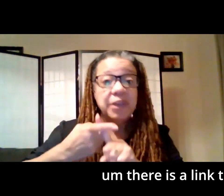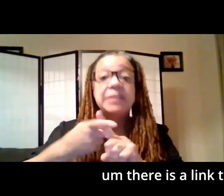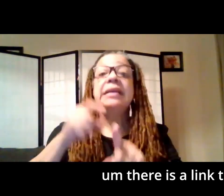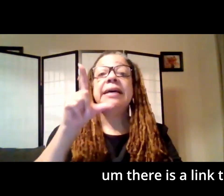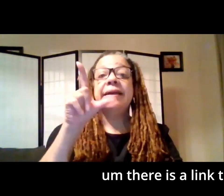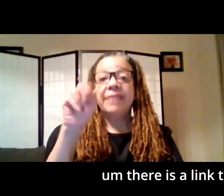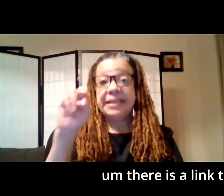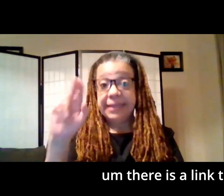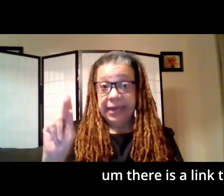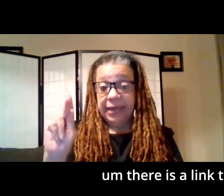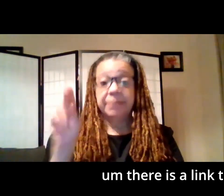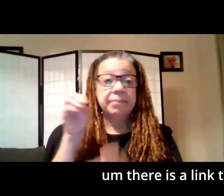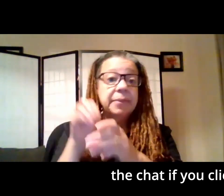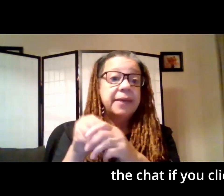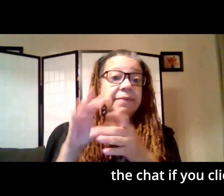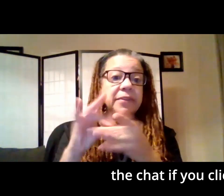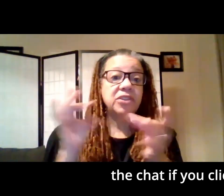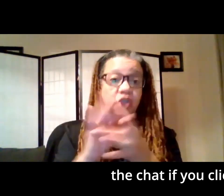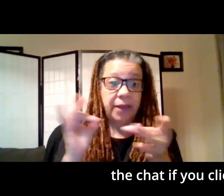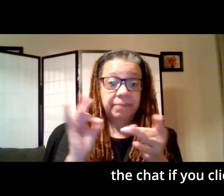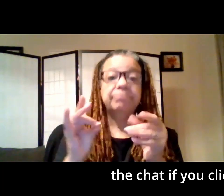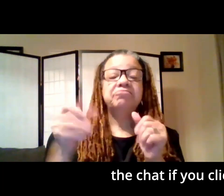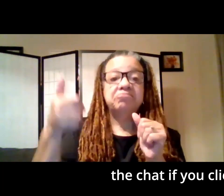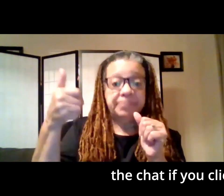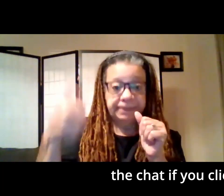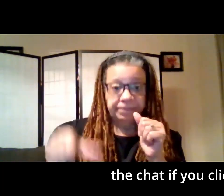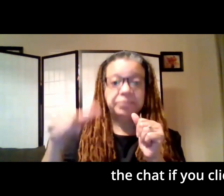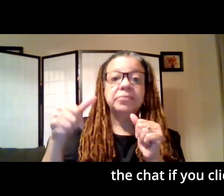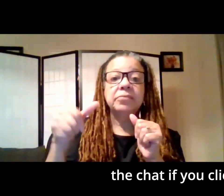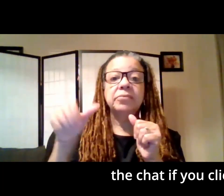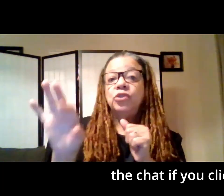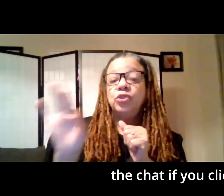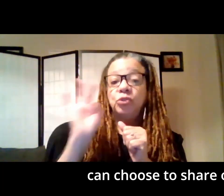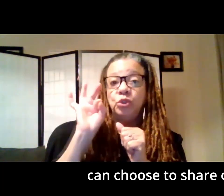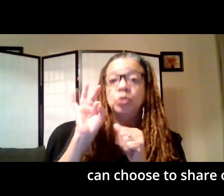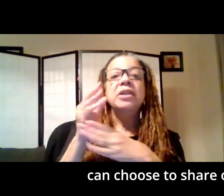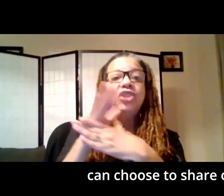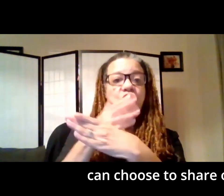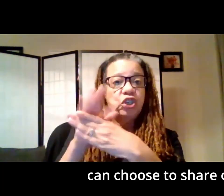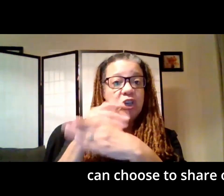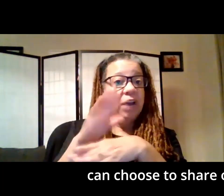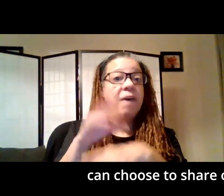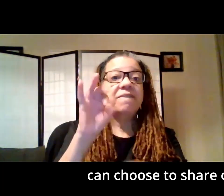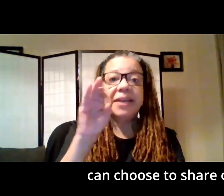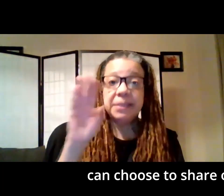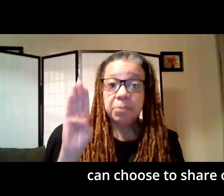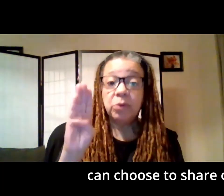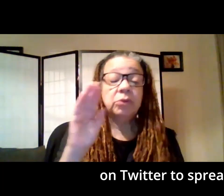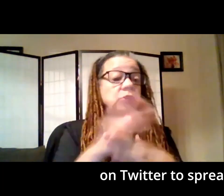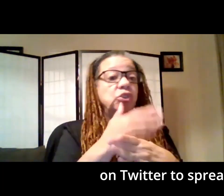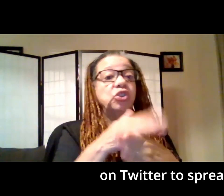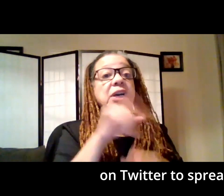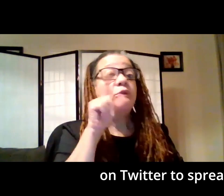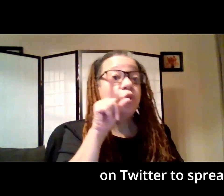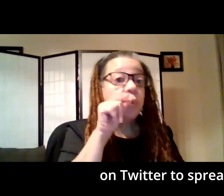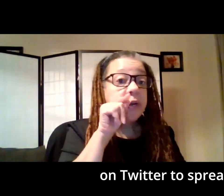that's going to go in the chat. If you click on the link, you can choose to share on Facebook or share on Twitter